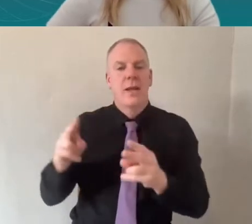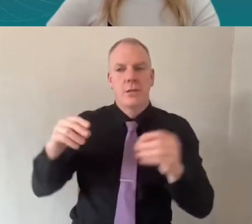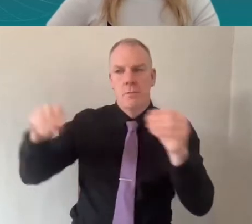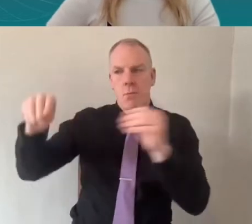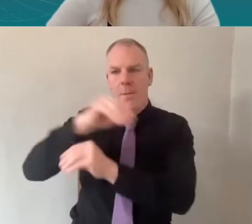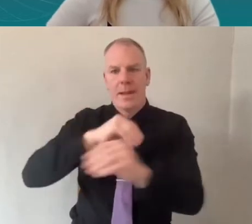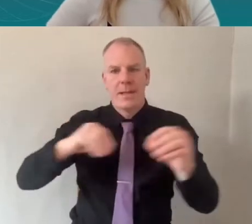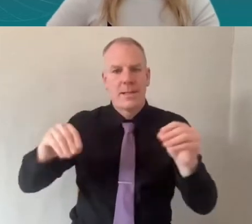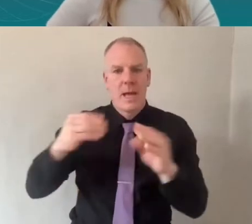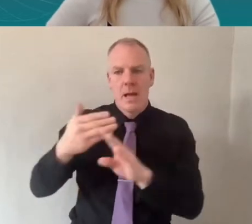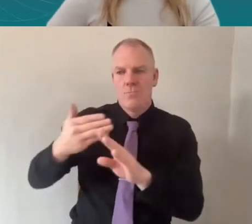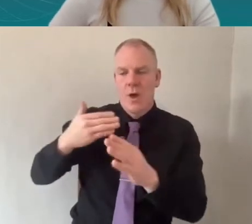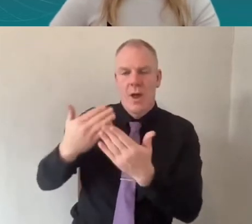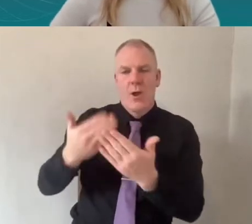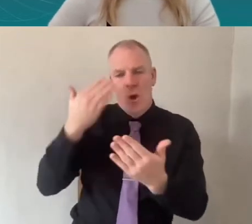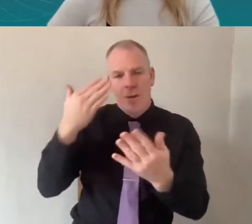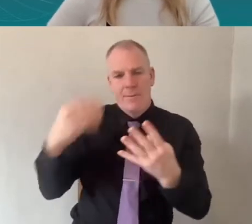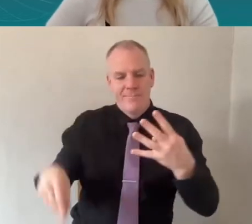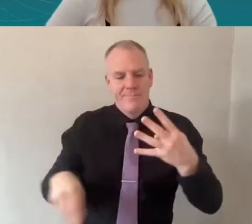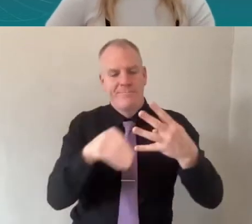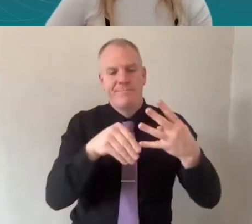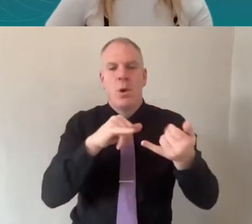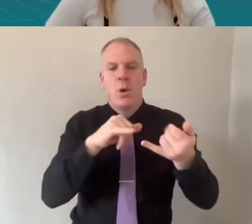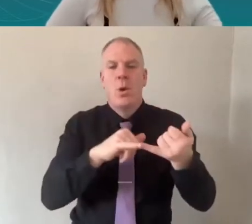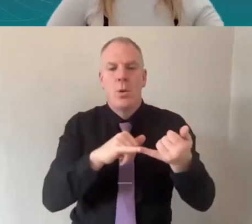and prior learning have been placed under the